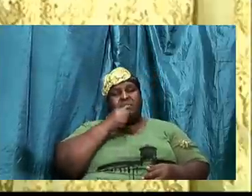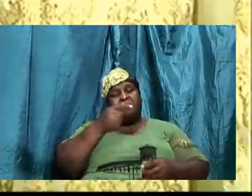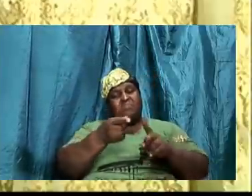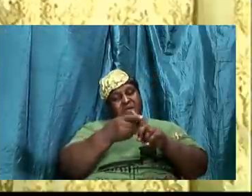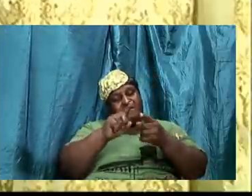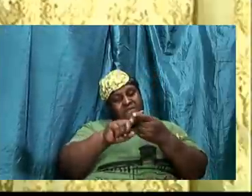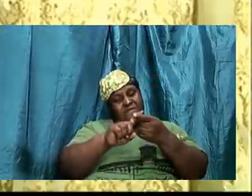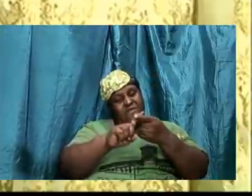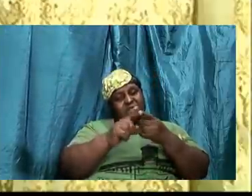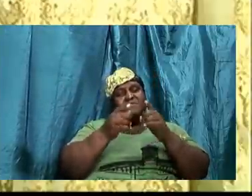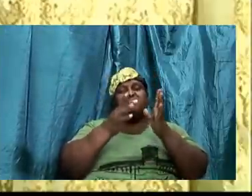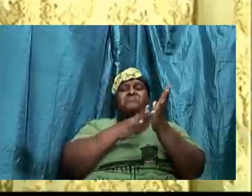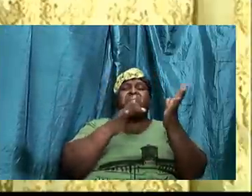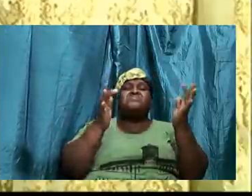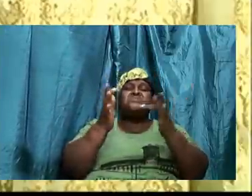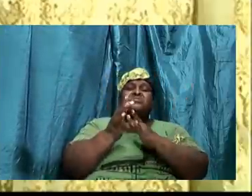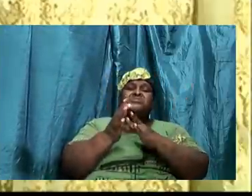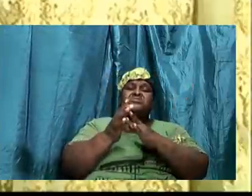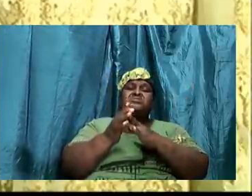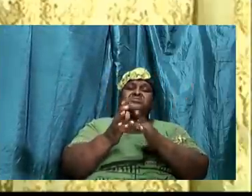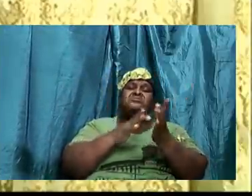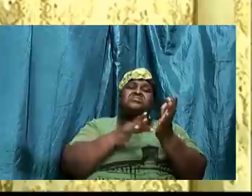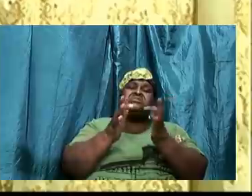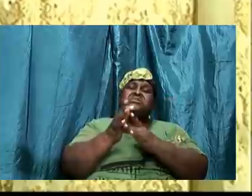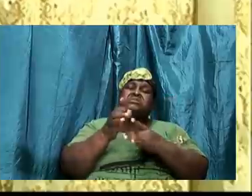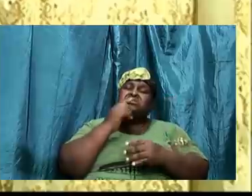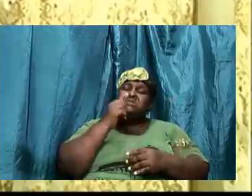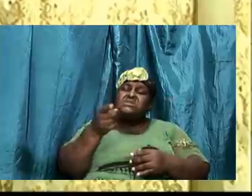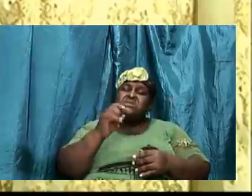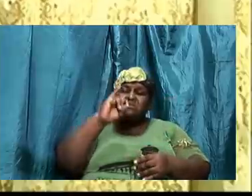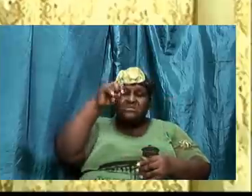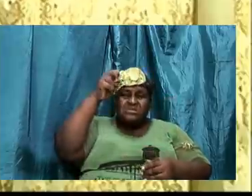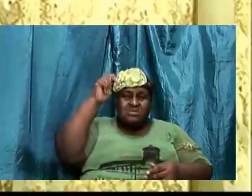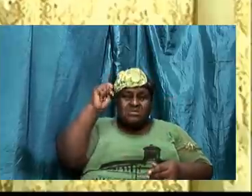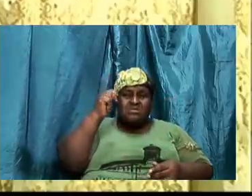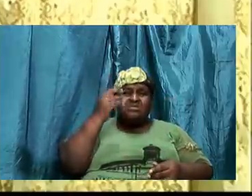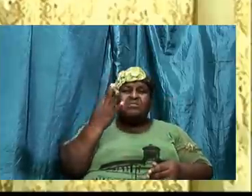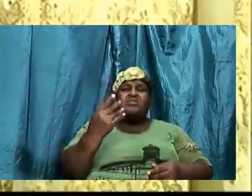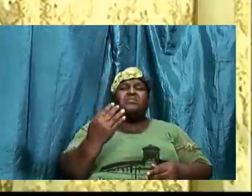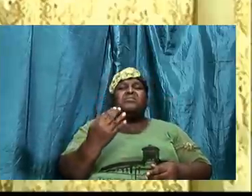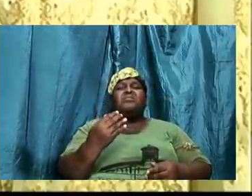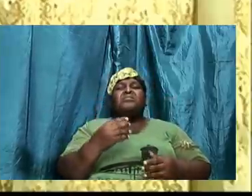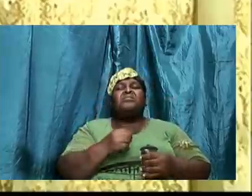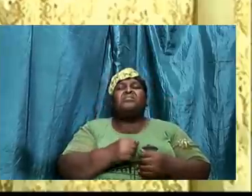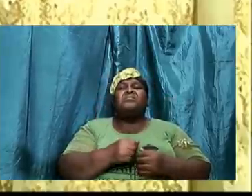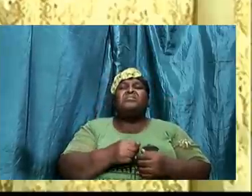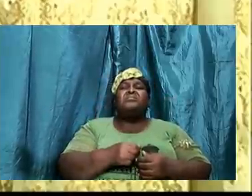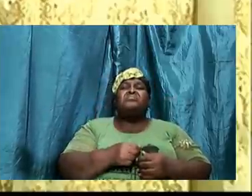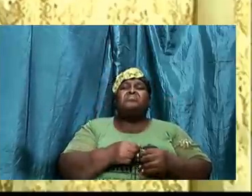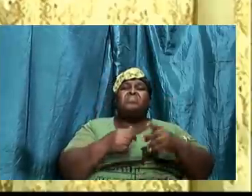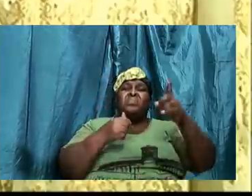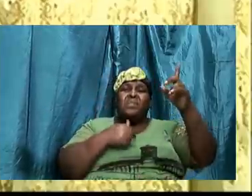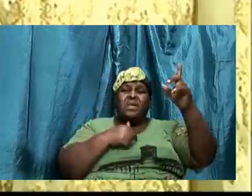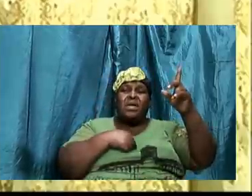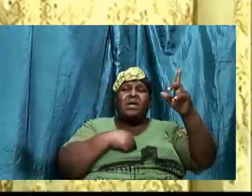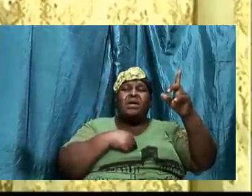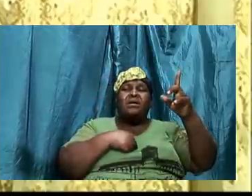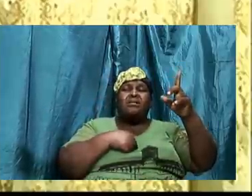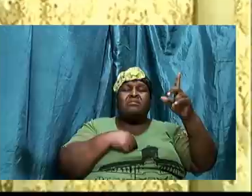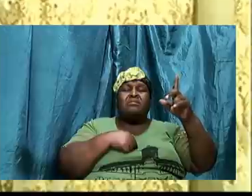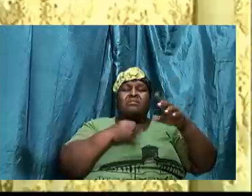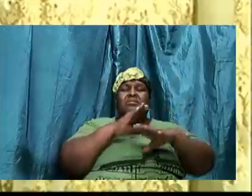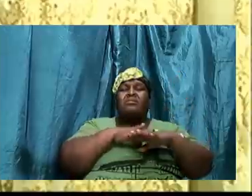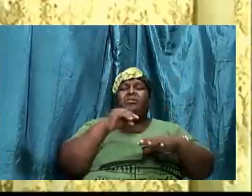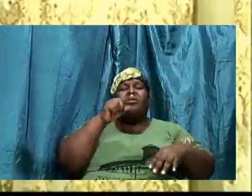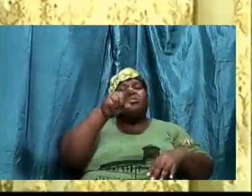friend of Jesus. Jesus said in St. John 15, verses 15, he said, I call you no more